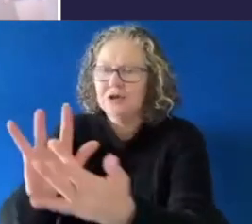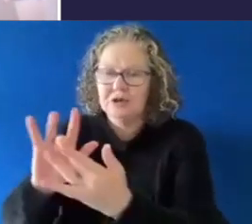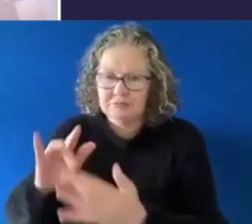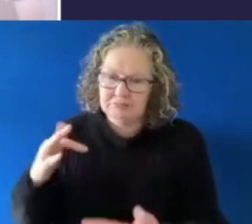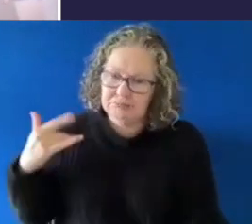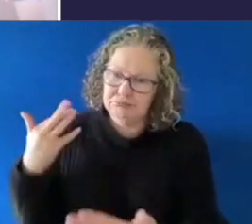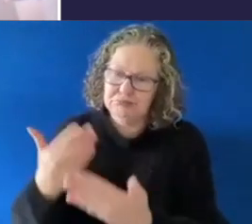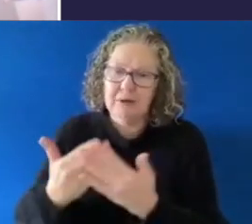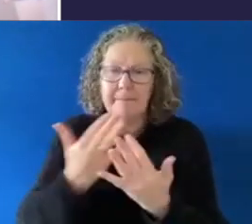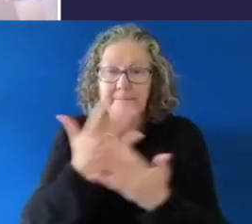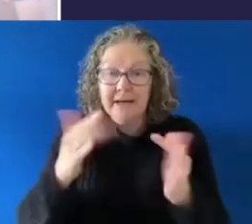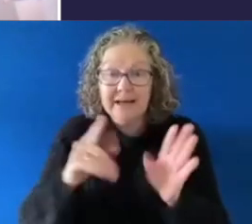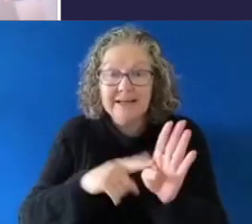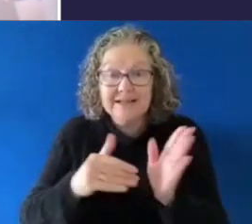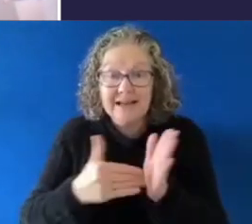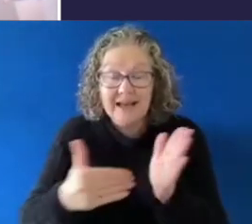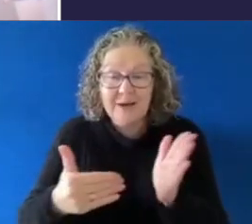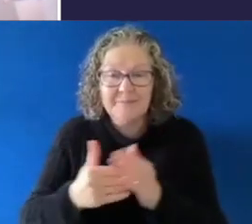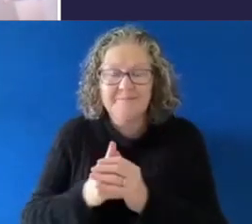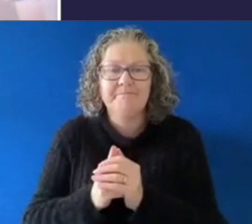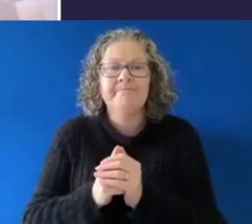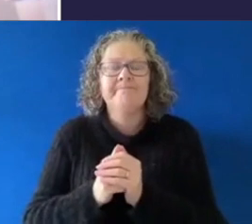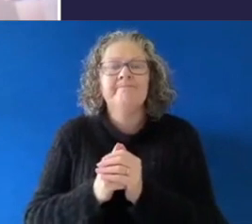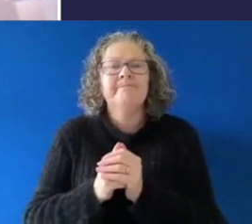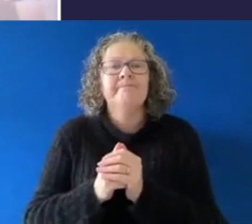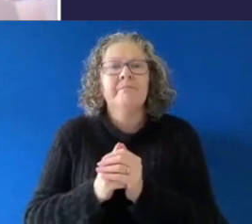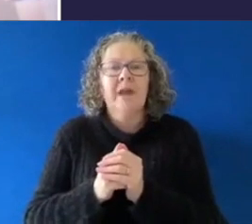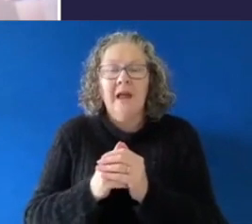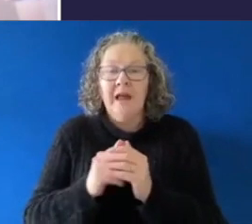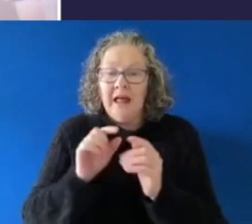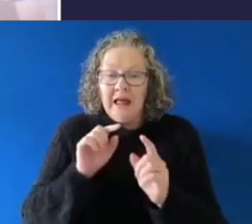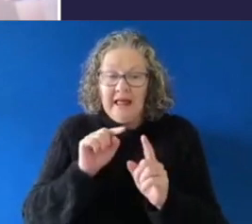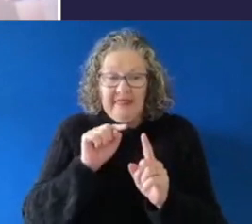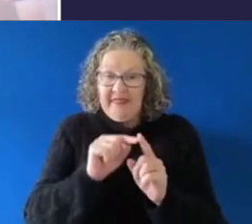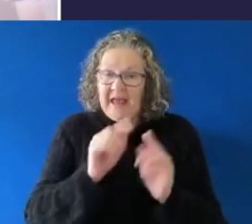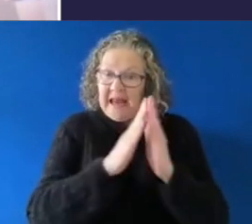now. The house itself